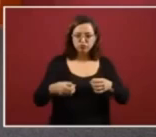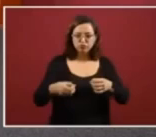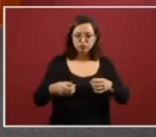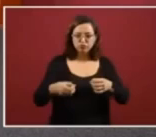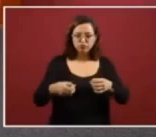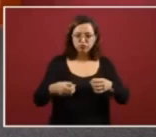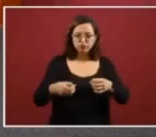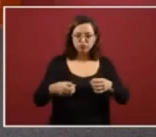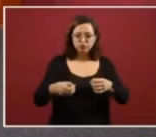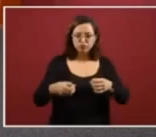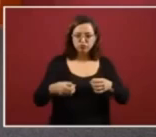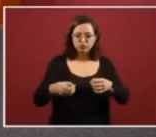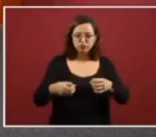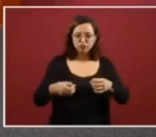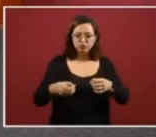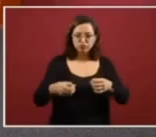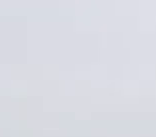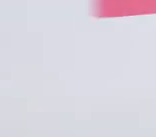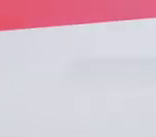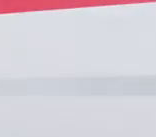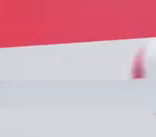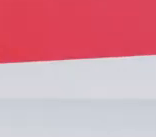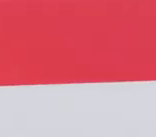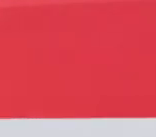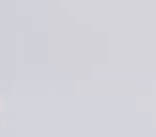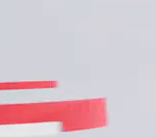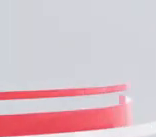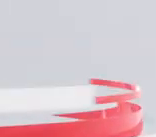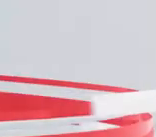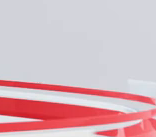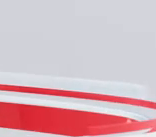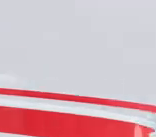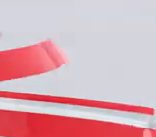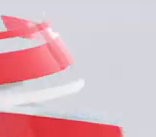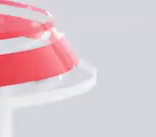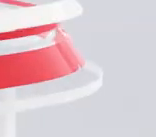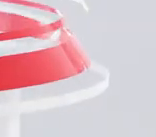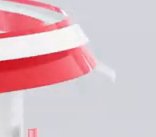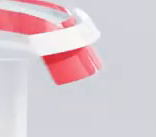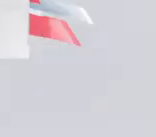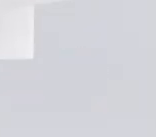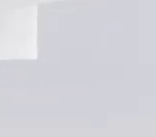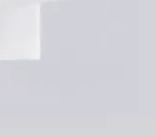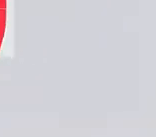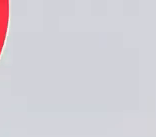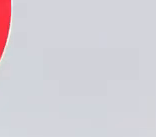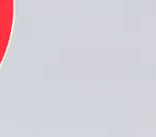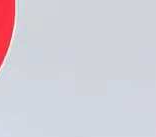I hope you enjoyed this translation. Bye.